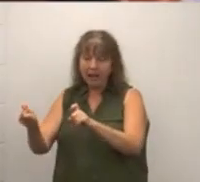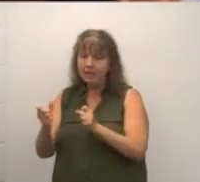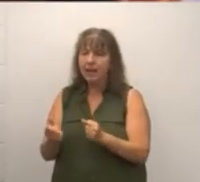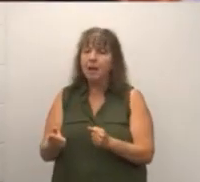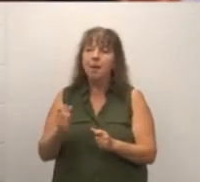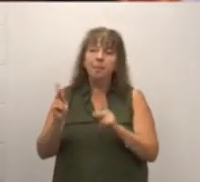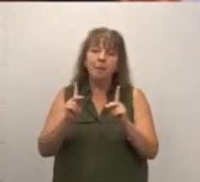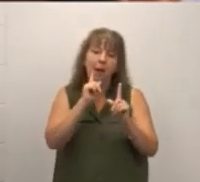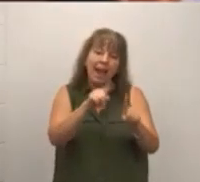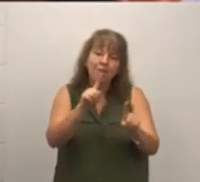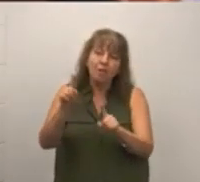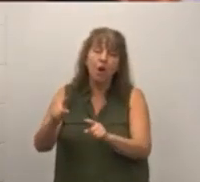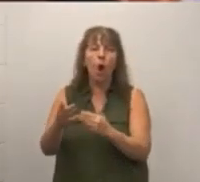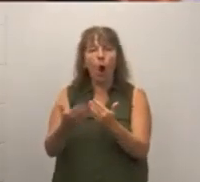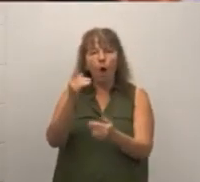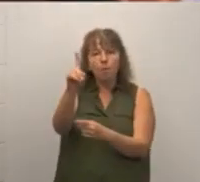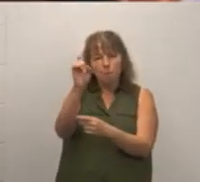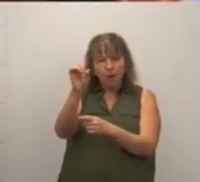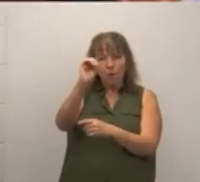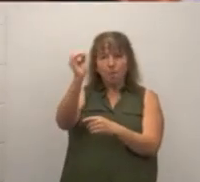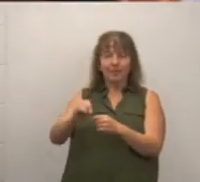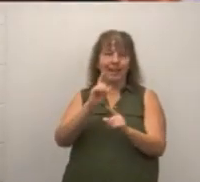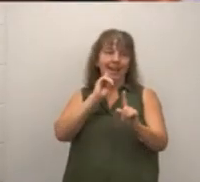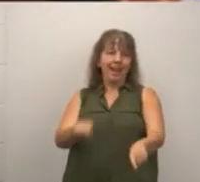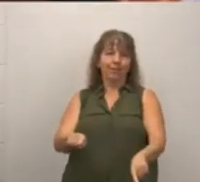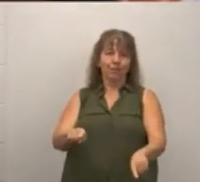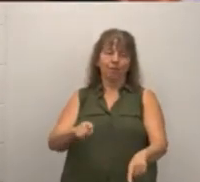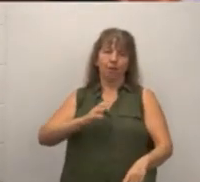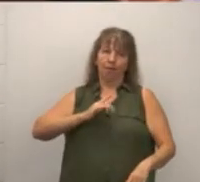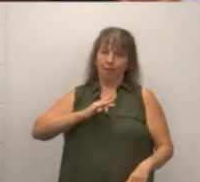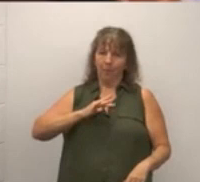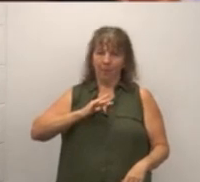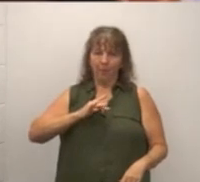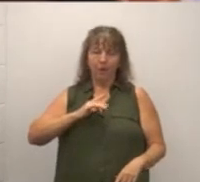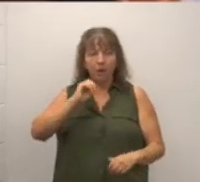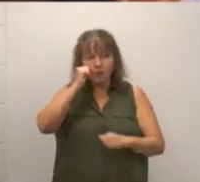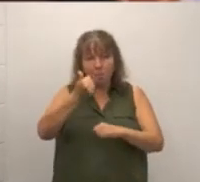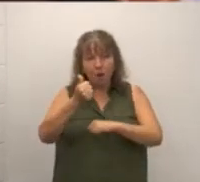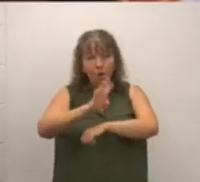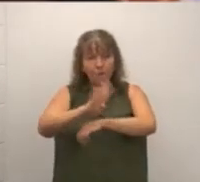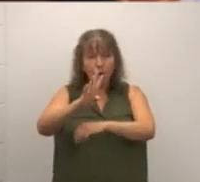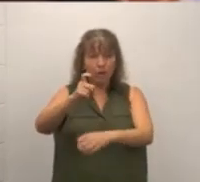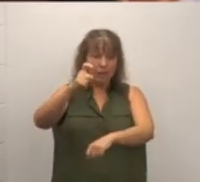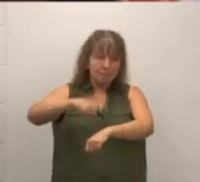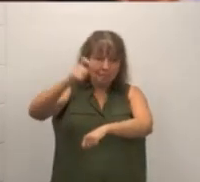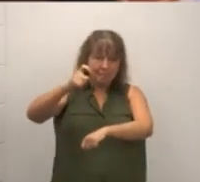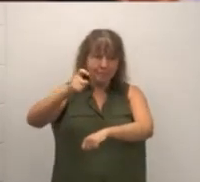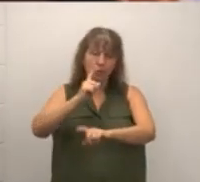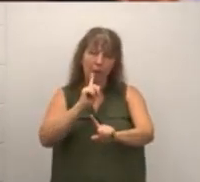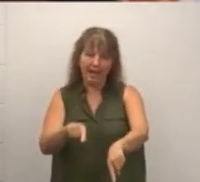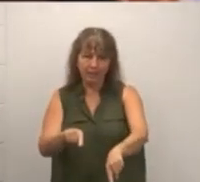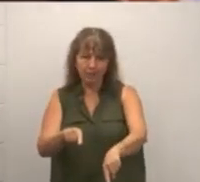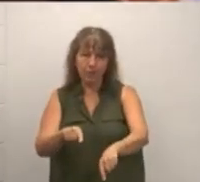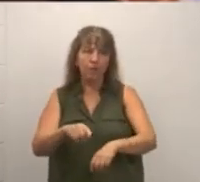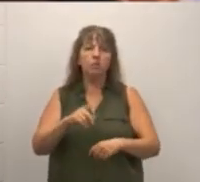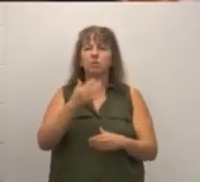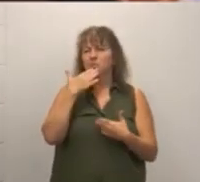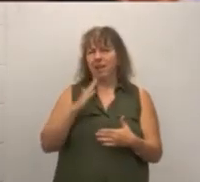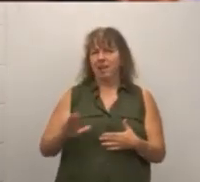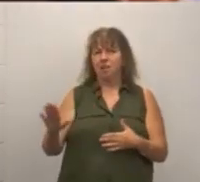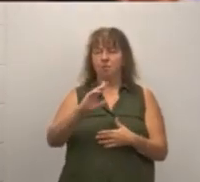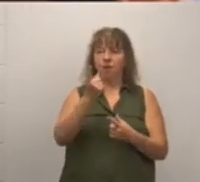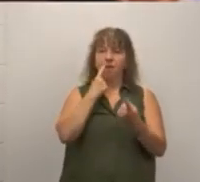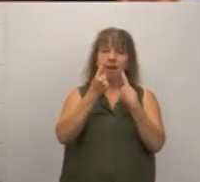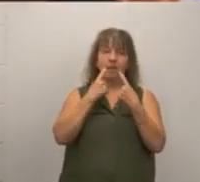of today. Tomorrow at 4 o'clock will be our deadline. So thank you for being responsive to that